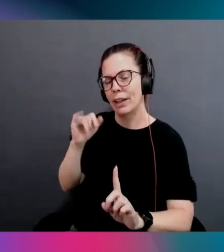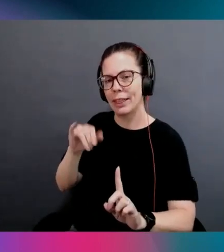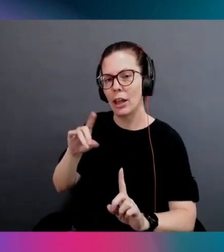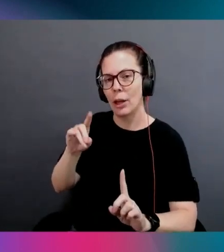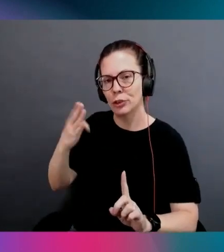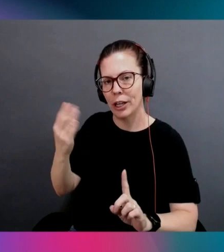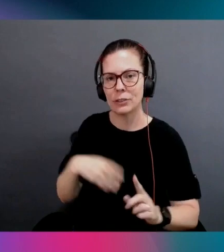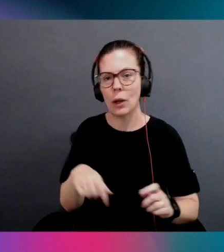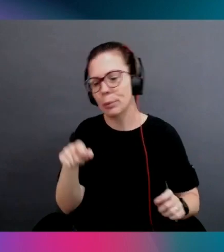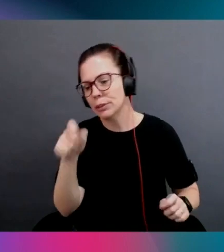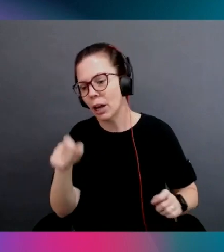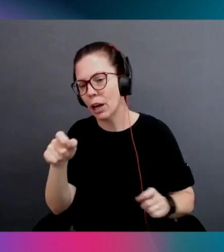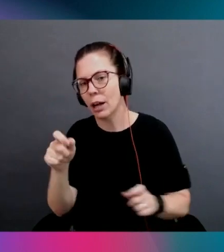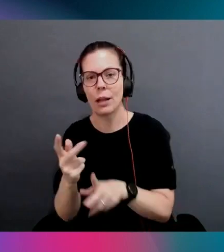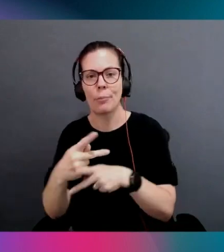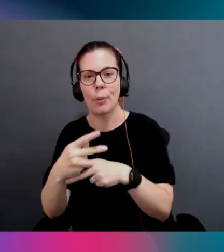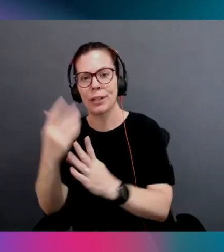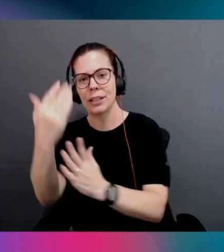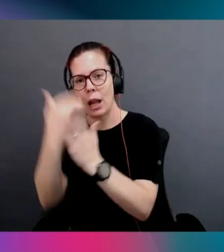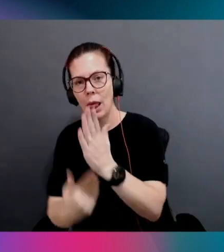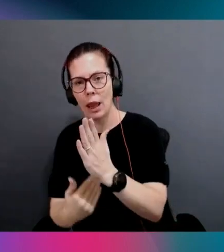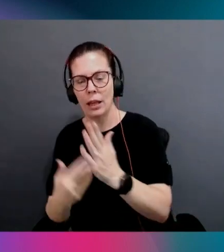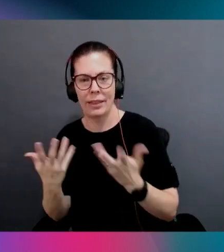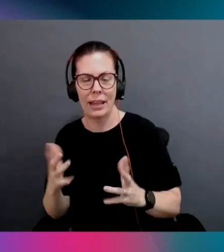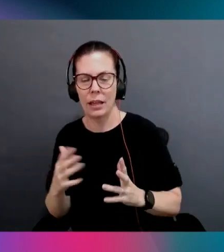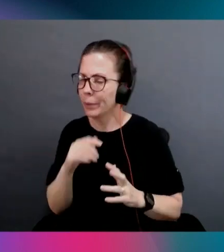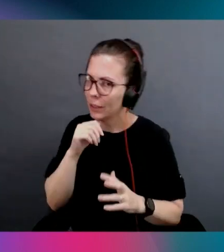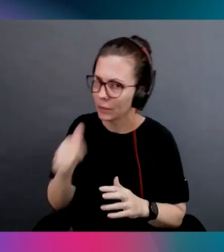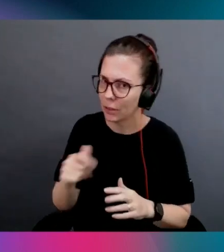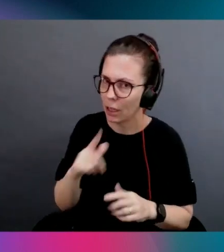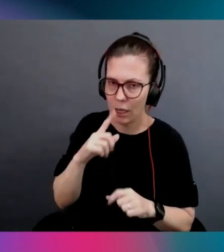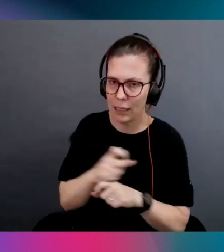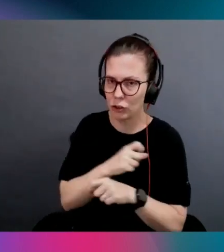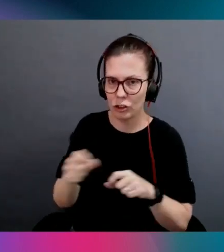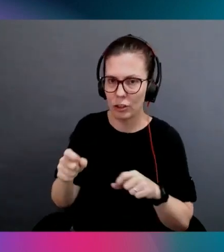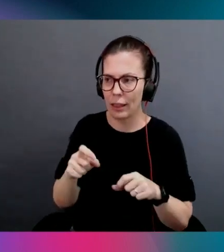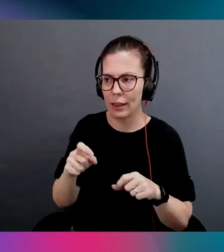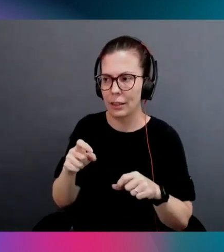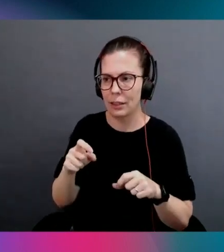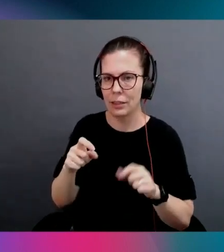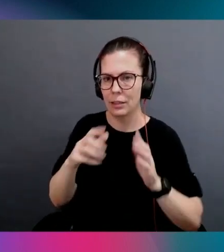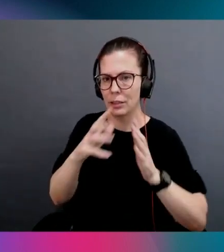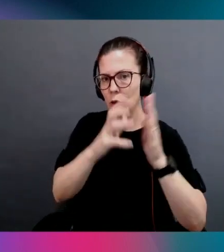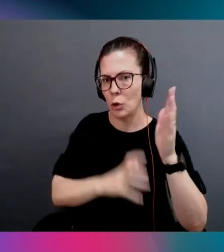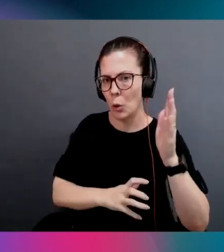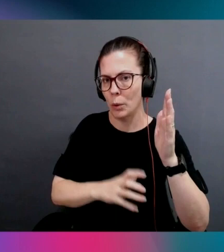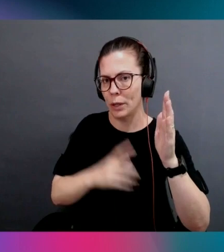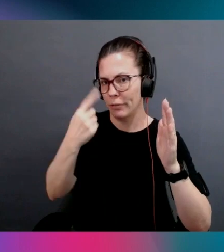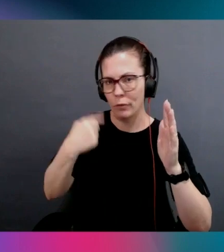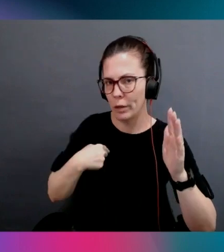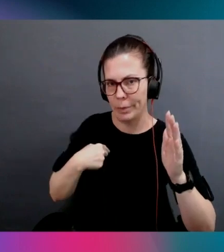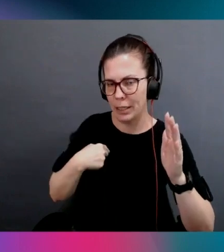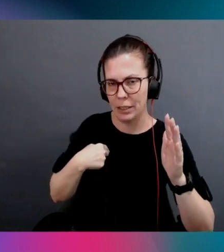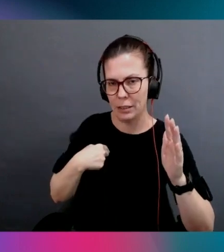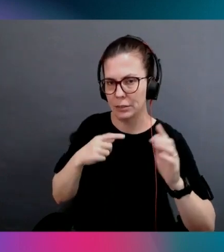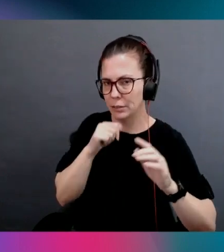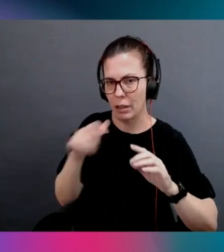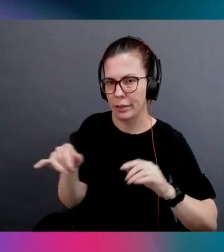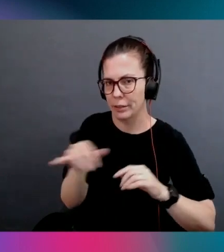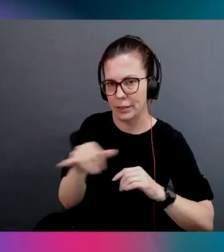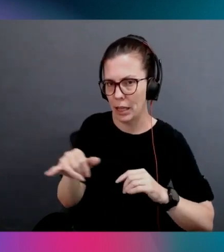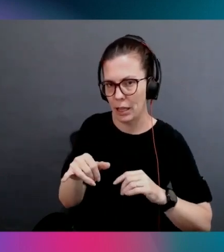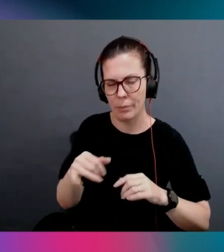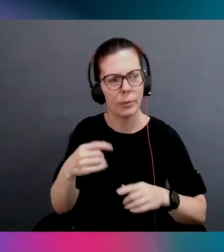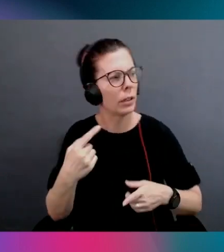properties on that object get listed out. But that's not actually necessarily really coding for me. Yeah. Right? That's right. So how does CodeWhisperer